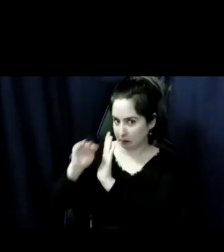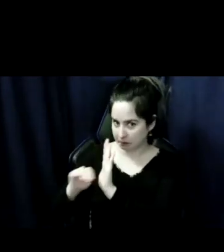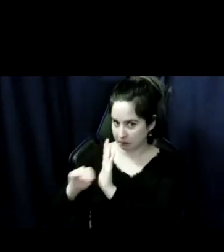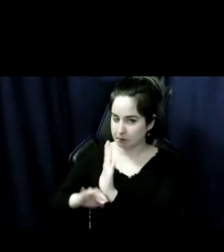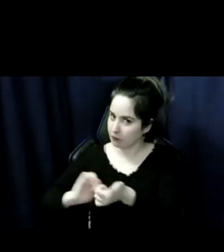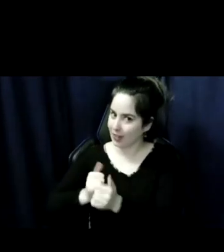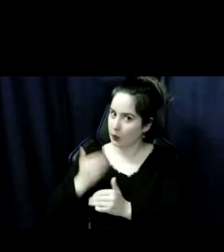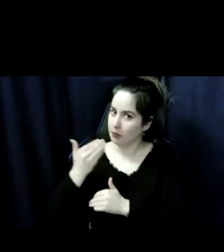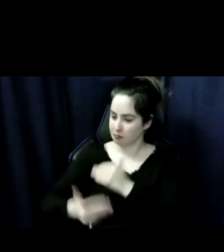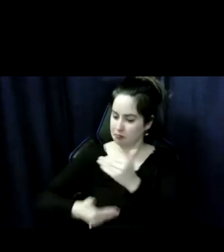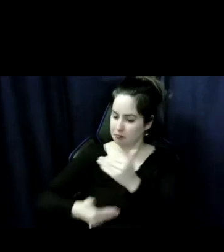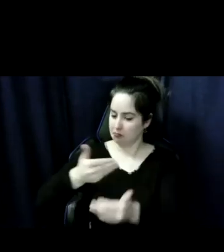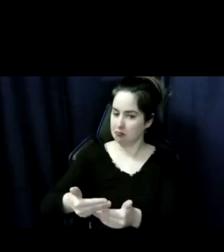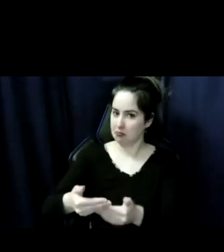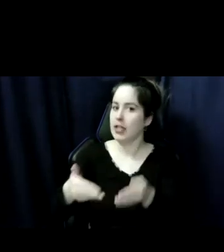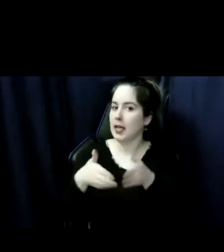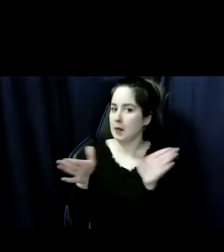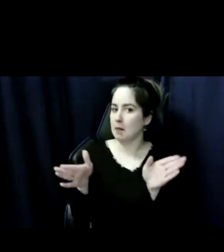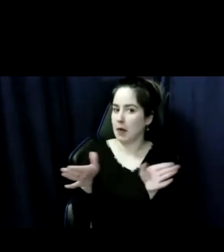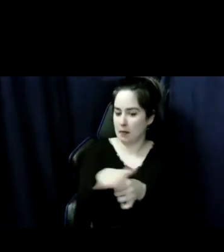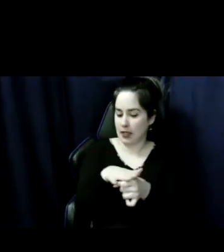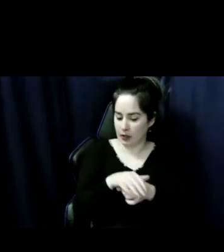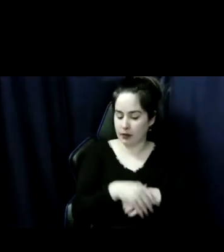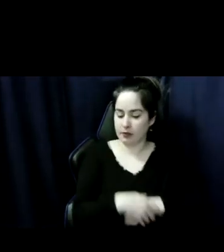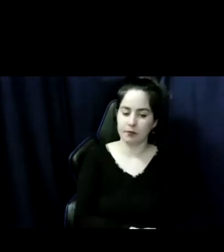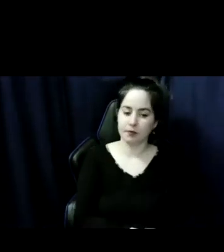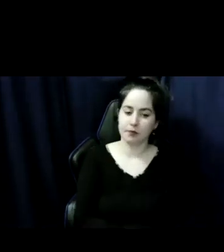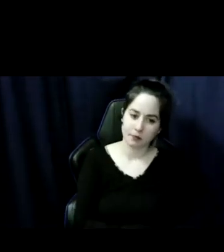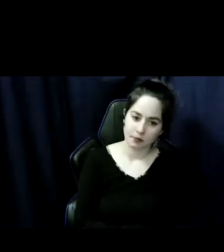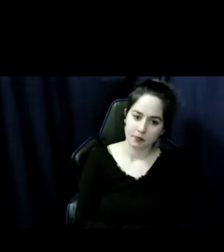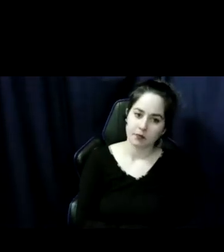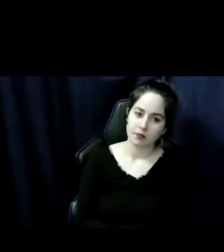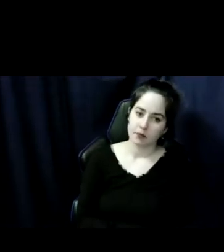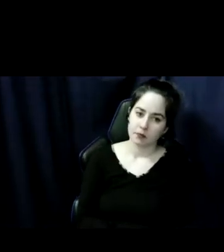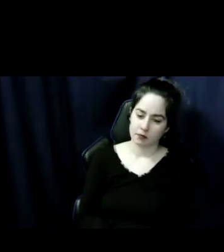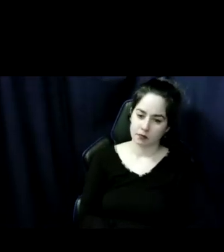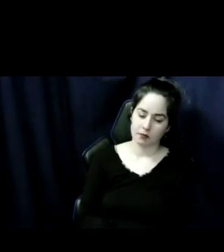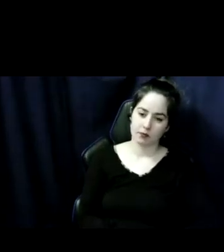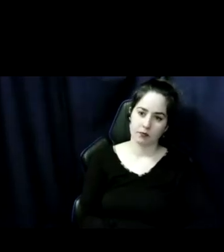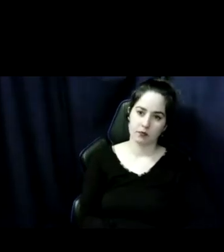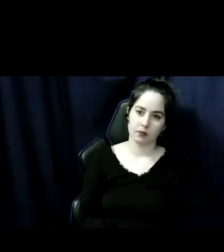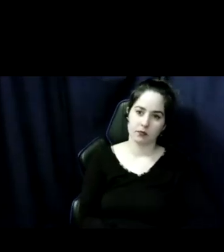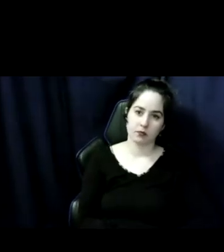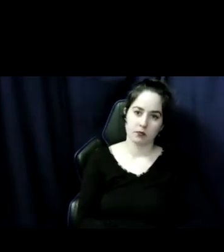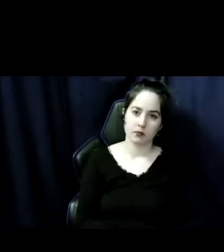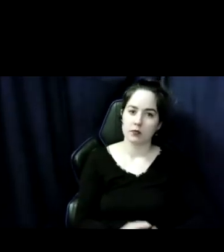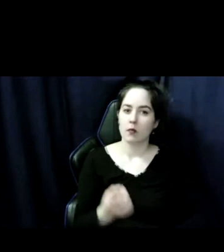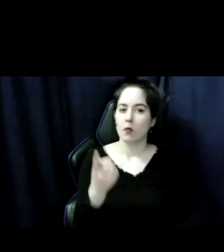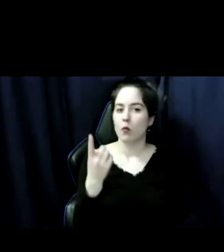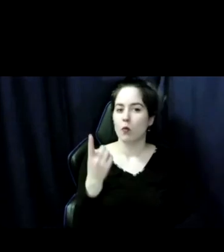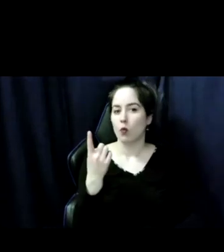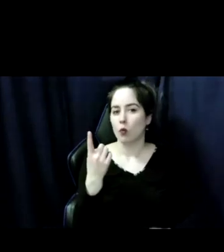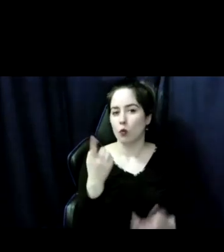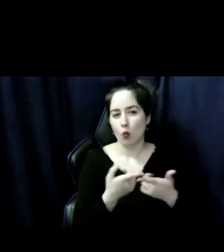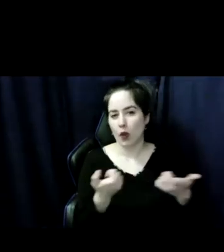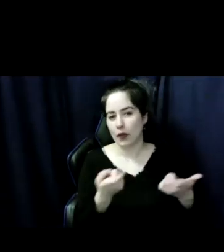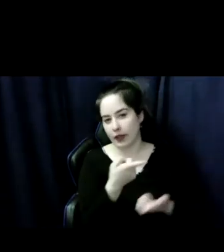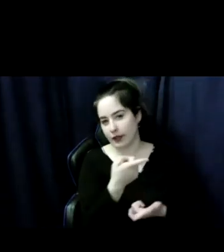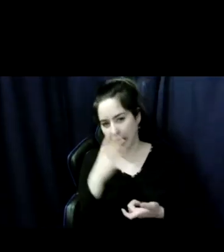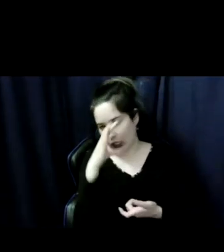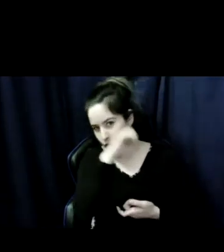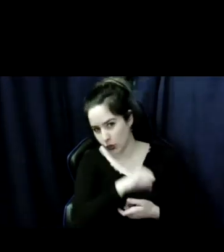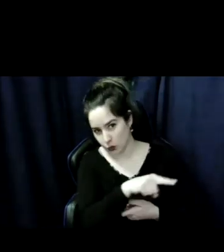public space in the park. And one of the things that you have probably know about and we've seen,